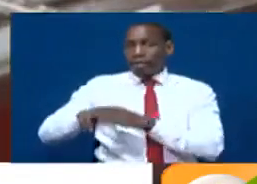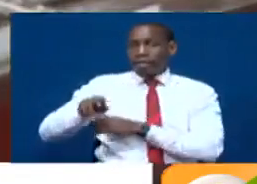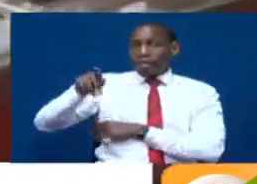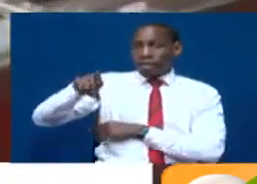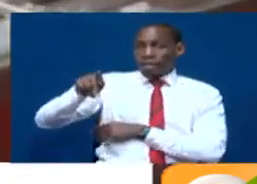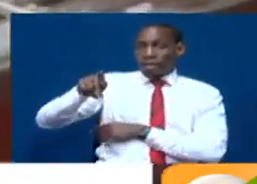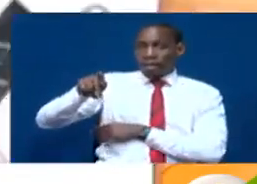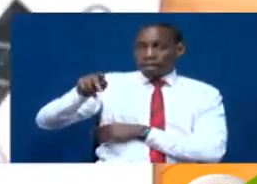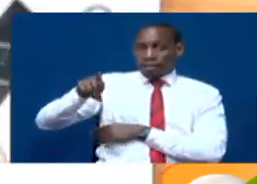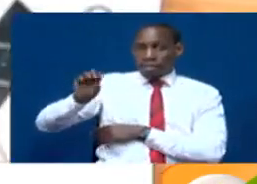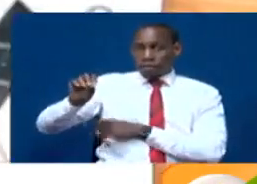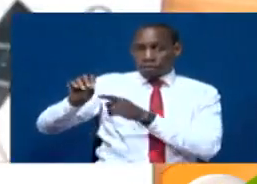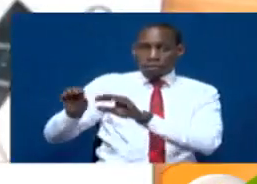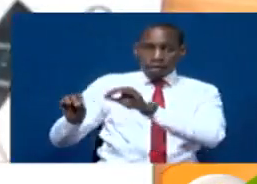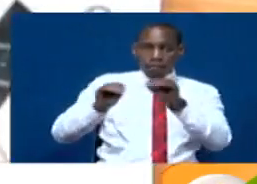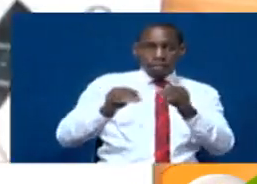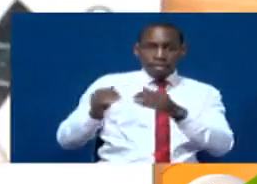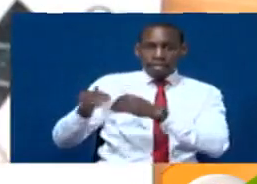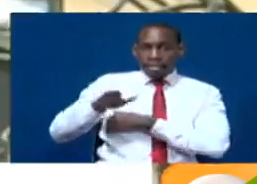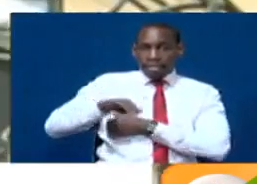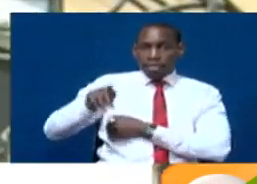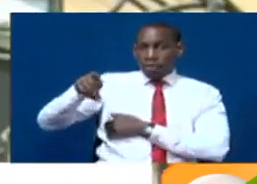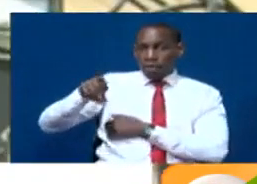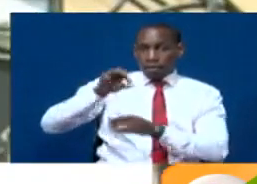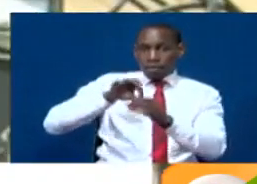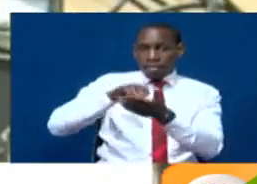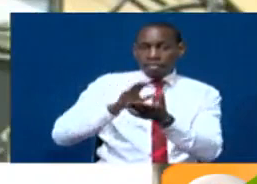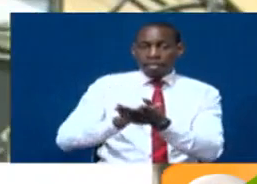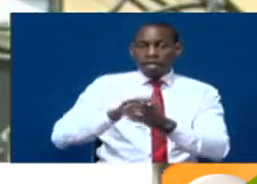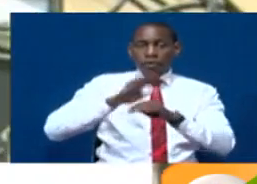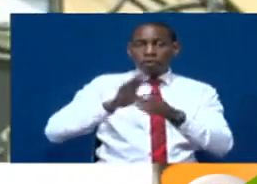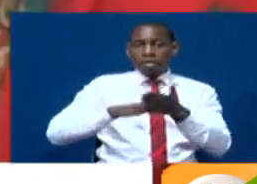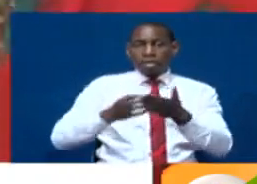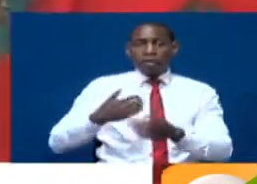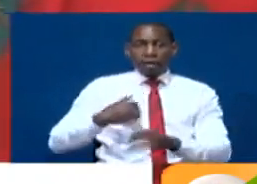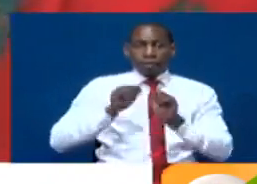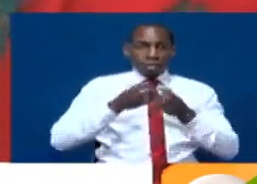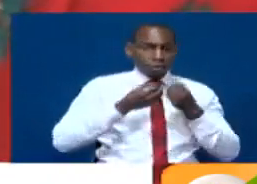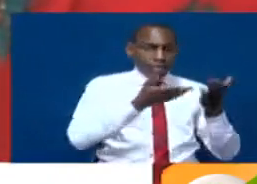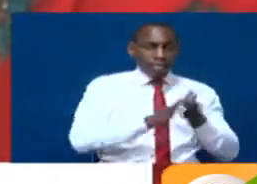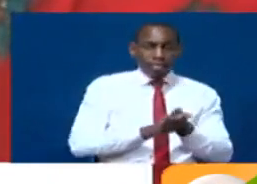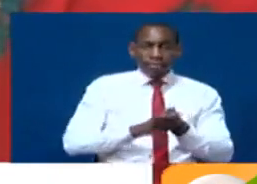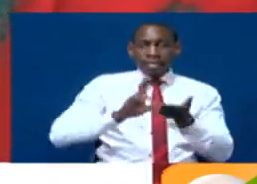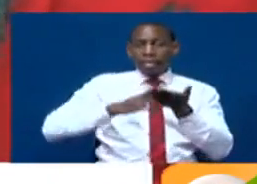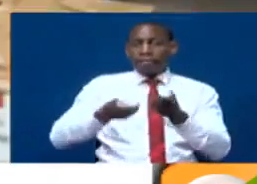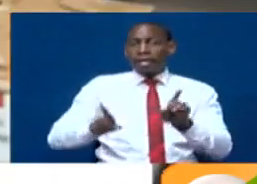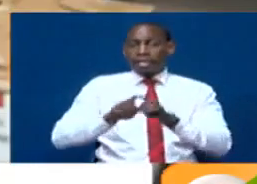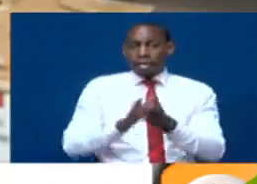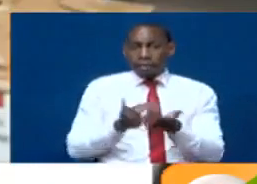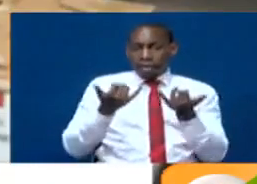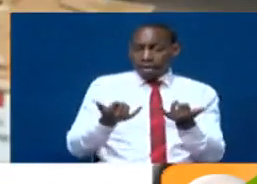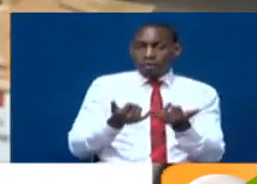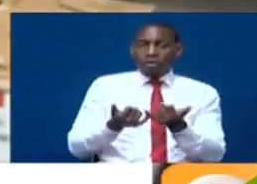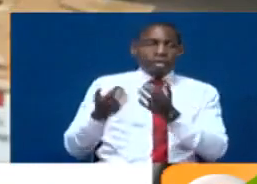officer will be required to move to the nearest point from the polling station with good network for transmittal. If this fails too, then they